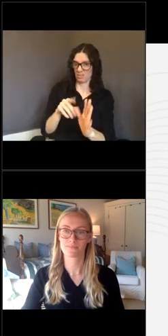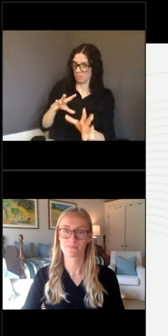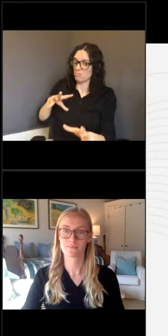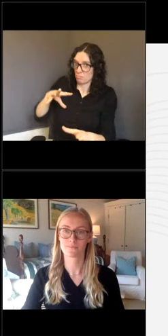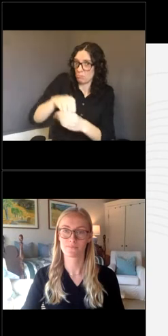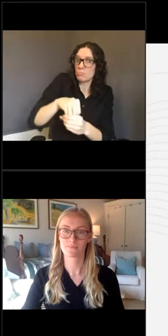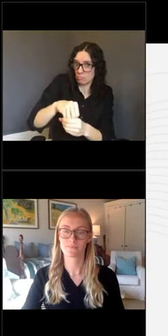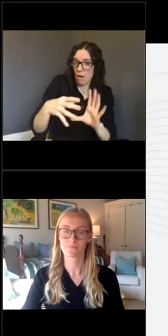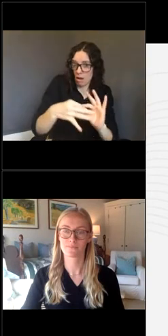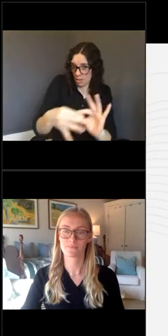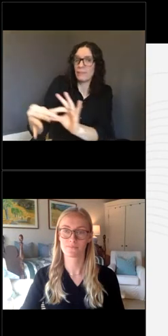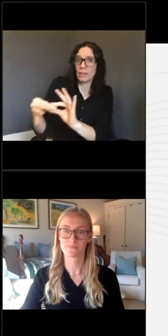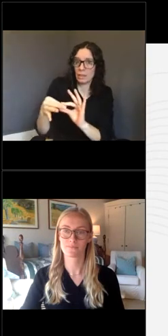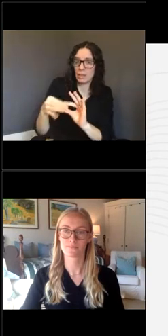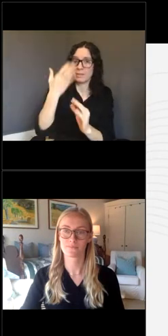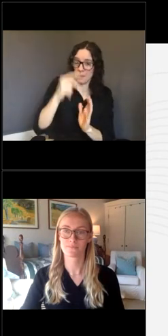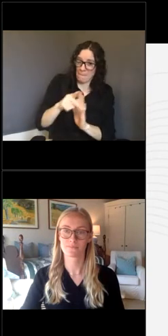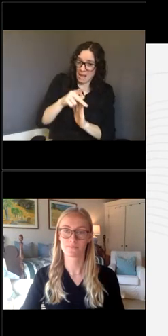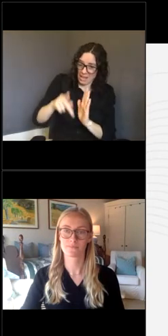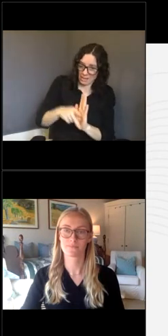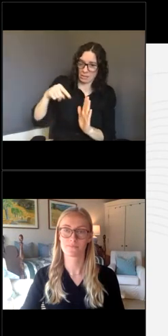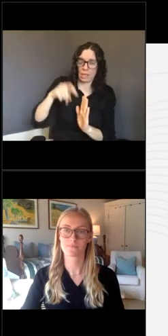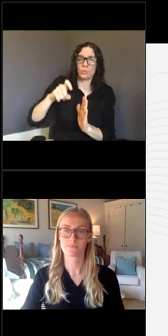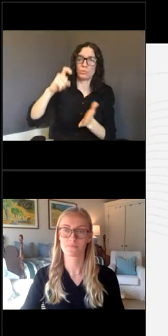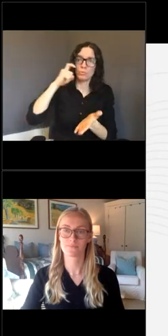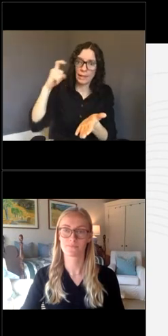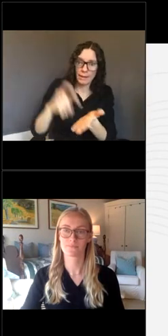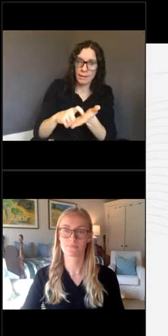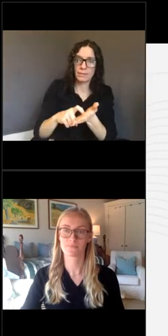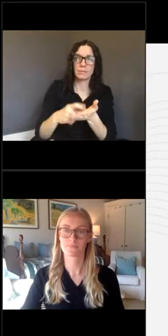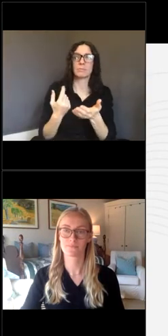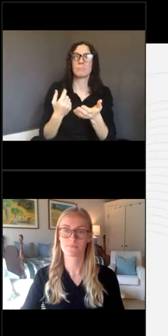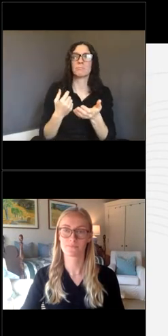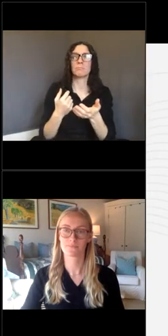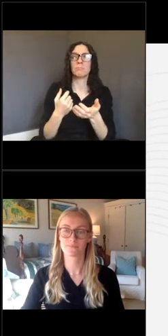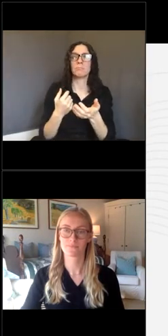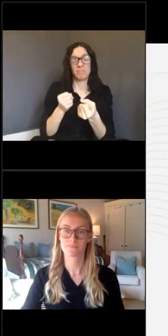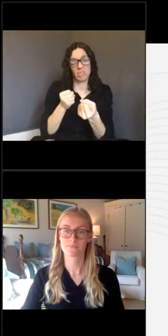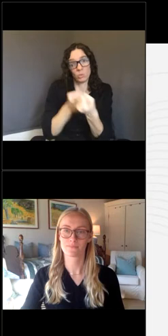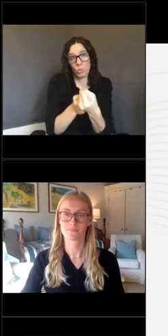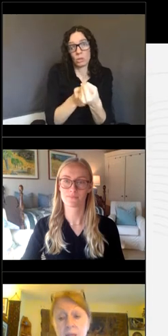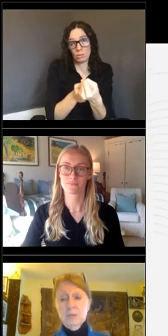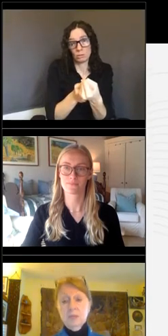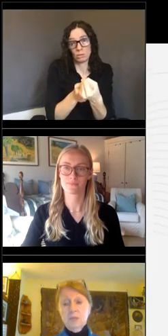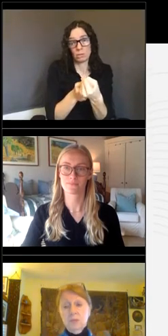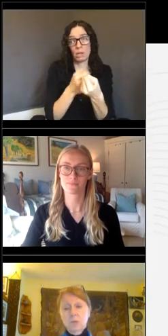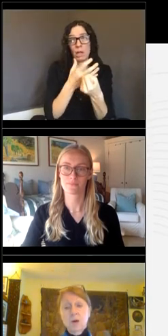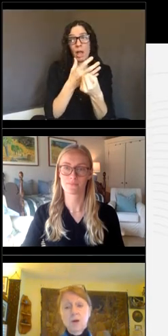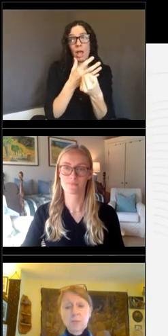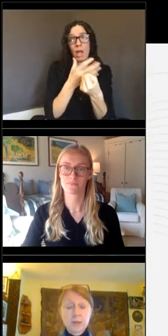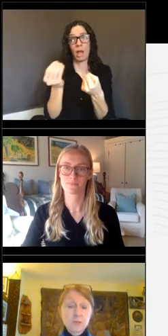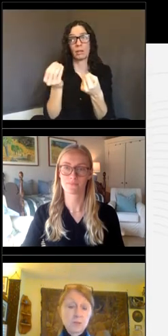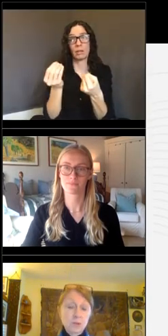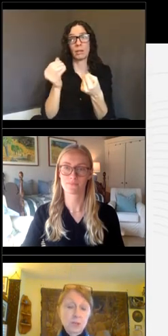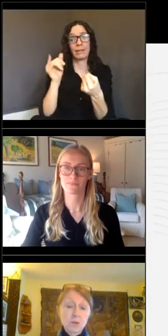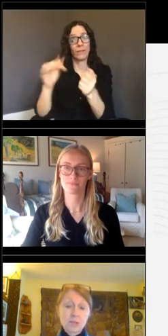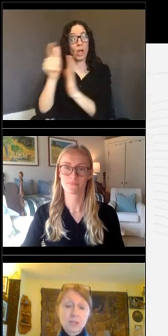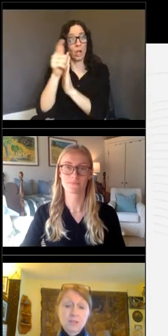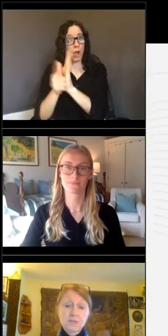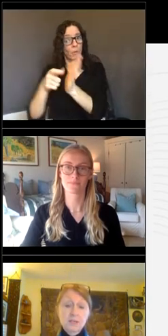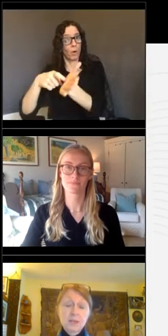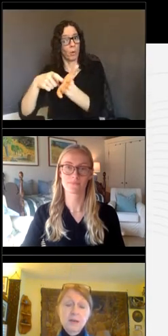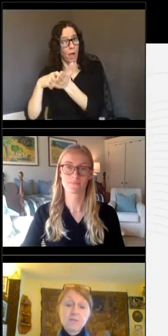basically recognize, endorse, and in cases of law, establish the requirement to look